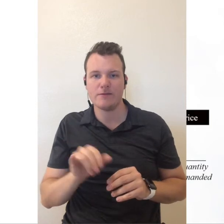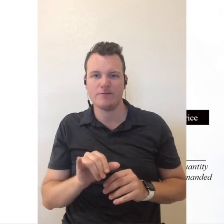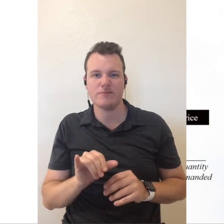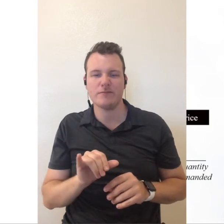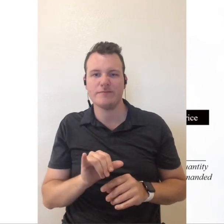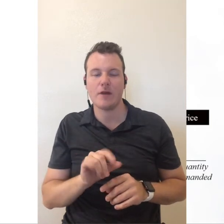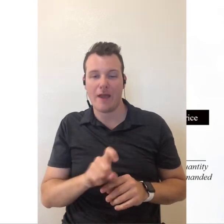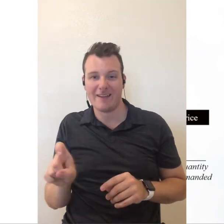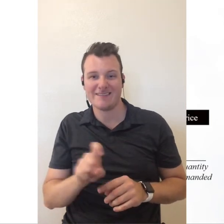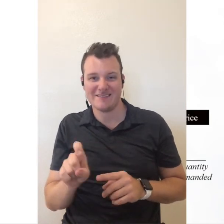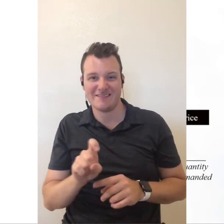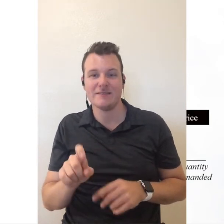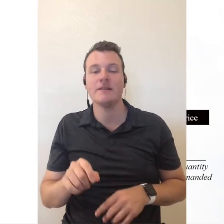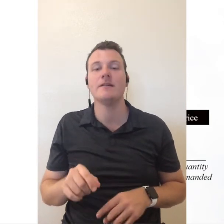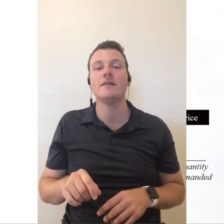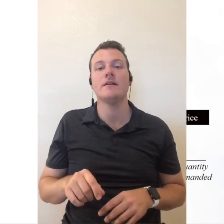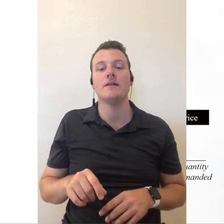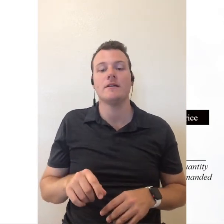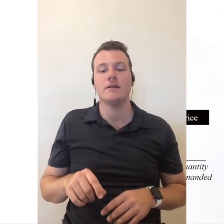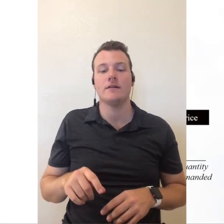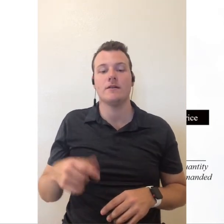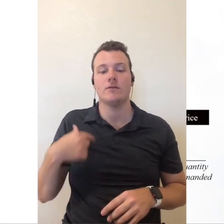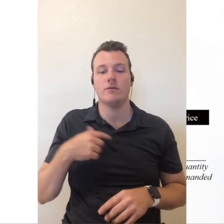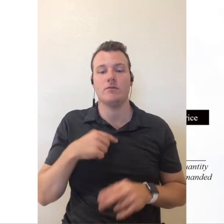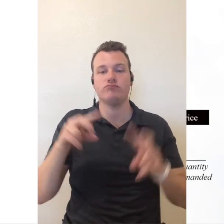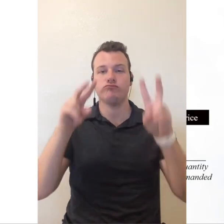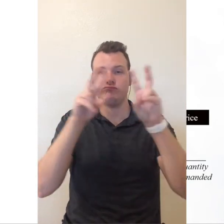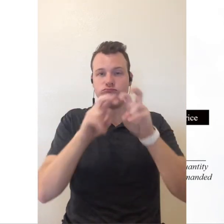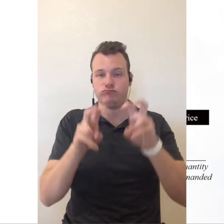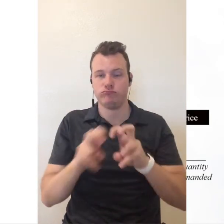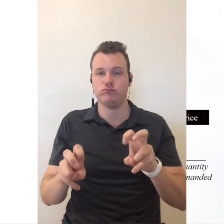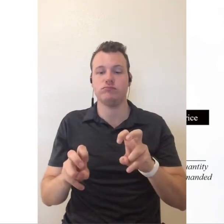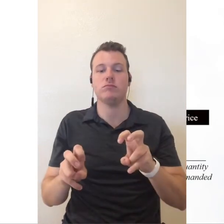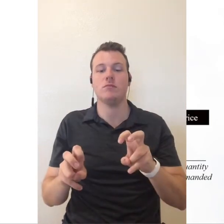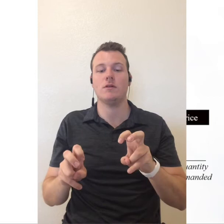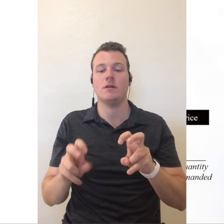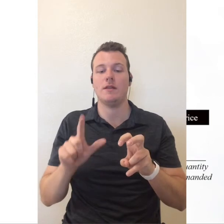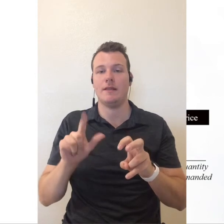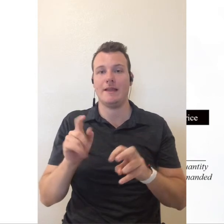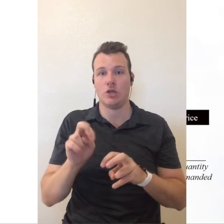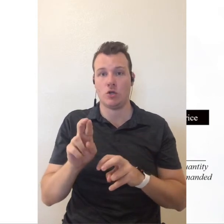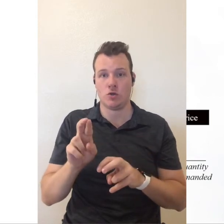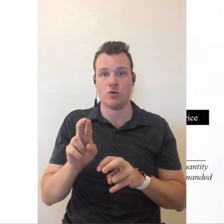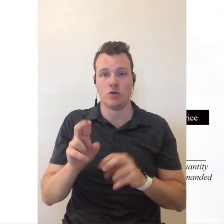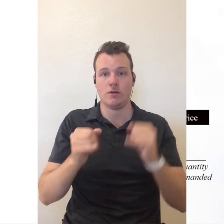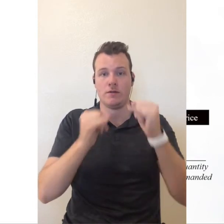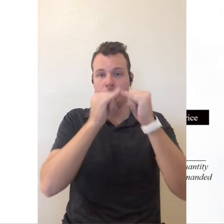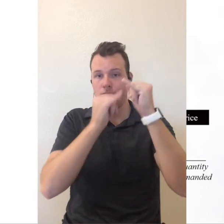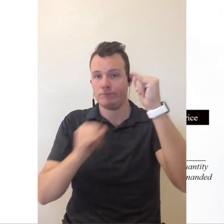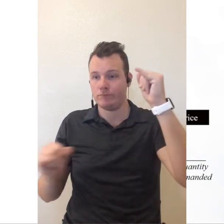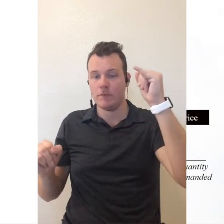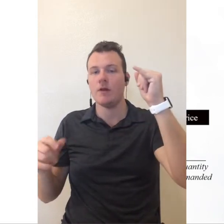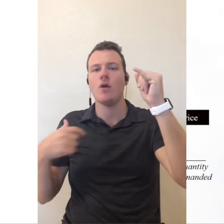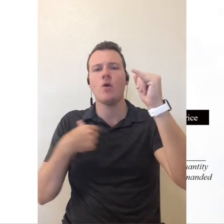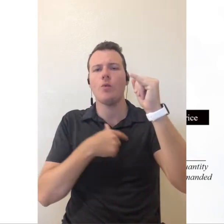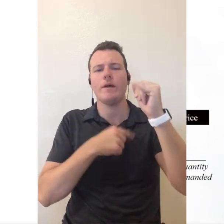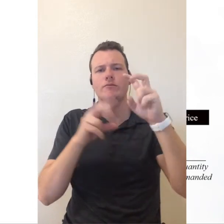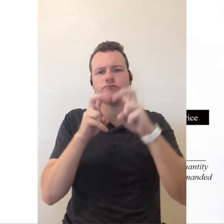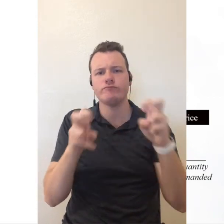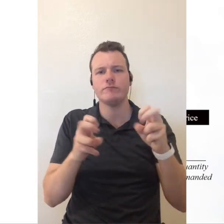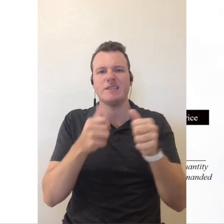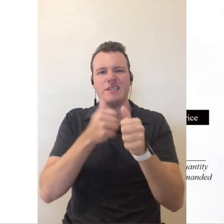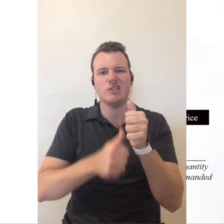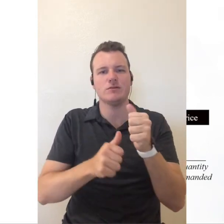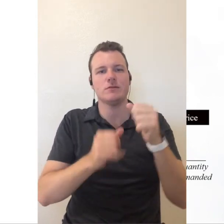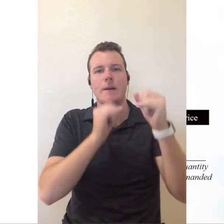Y and quantity demanded on the X. And instead of looking at the entire nonlinear line, we are looking